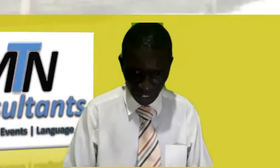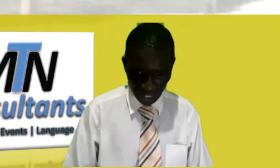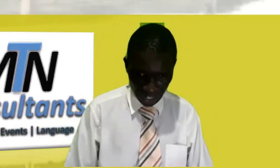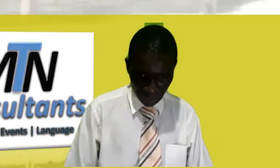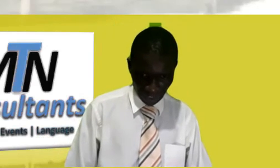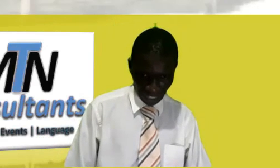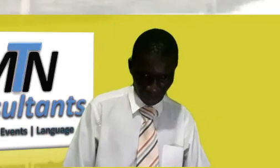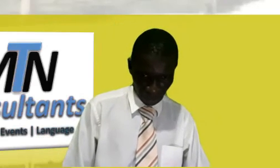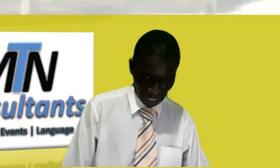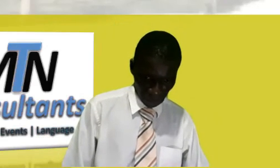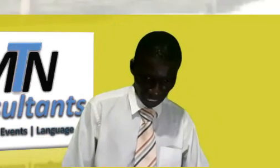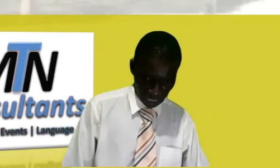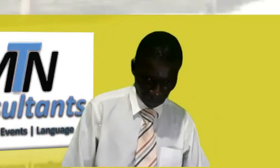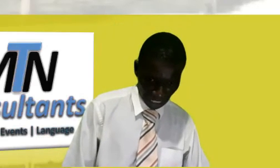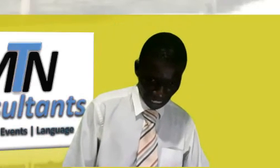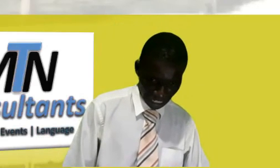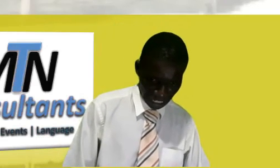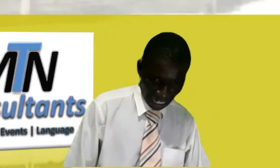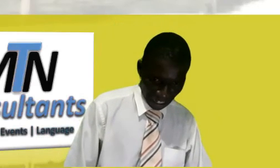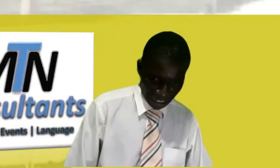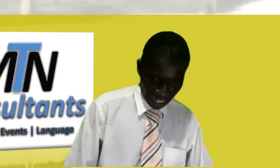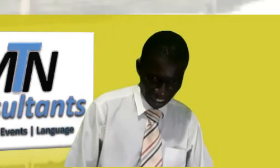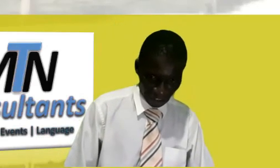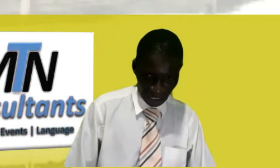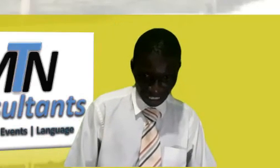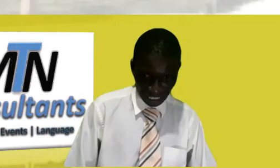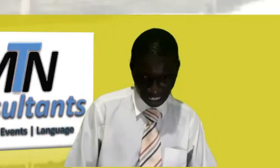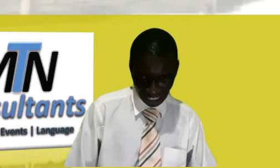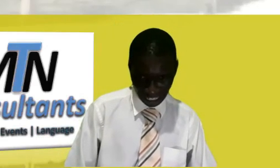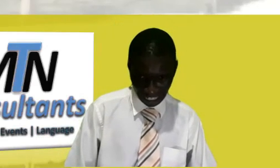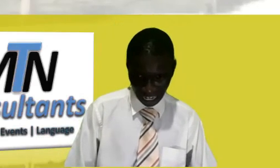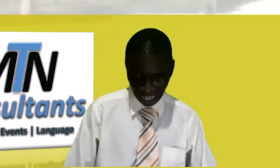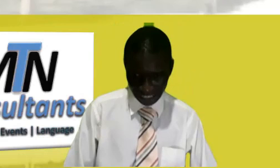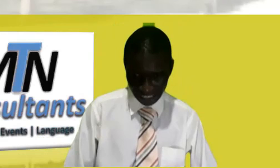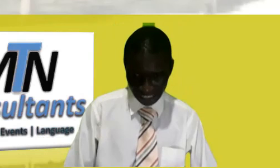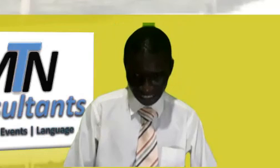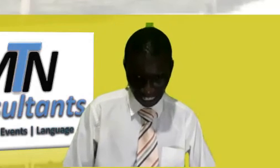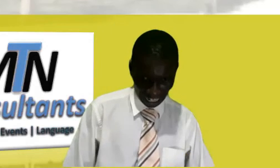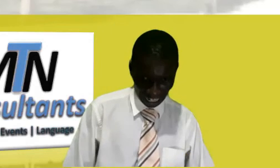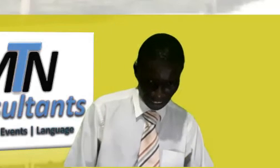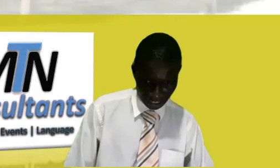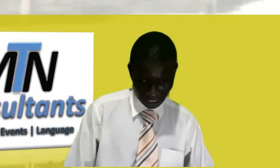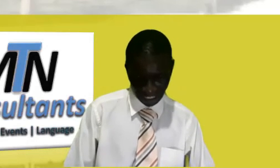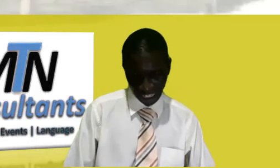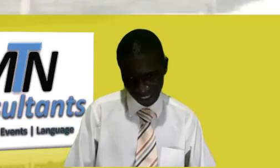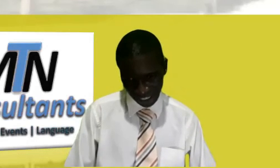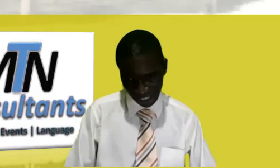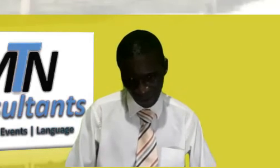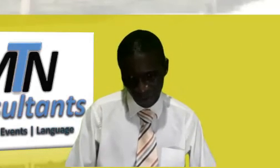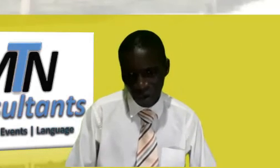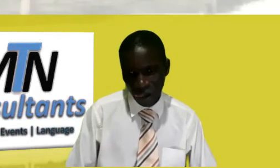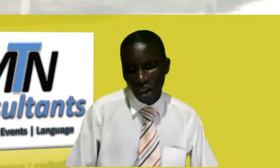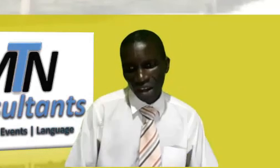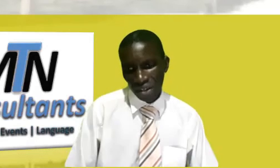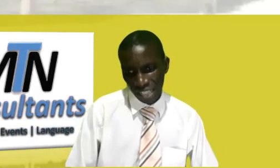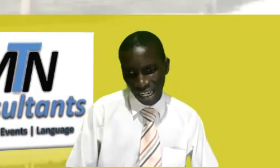Is there anything that you would like to ask pertaining sign language that I can answer and ask and assist